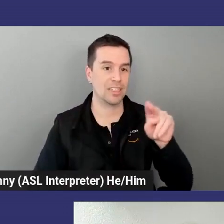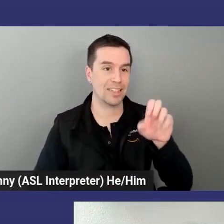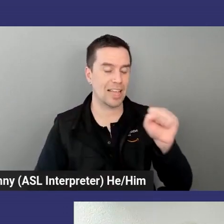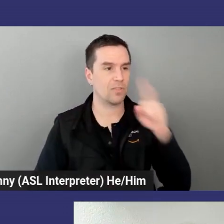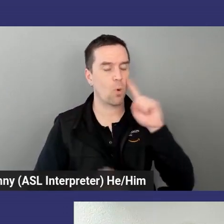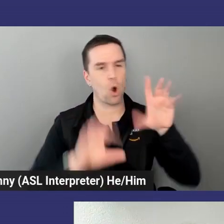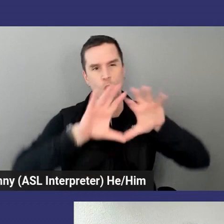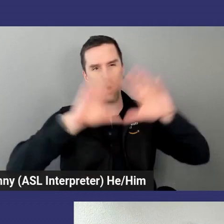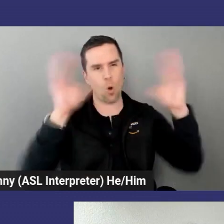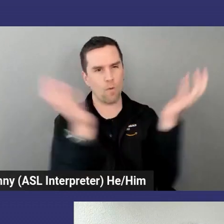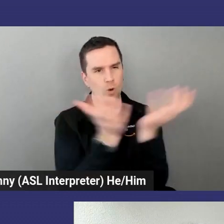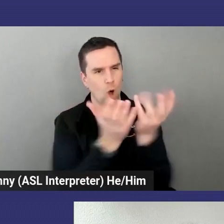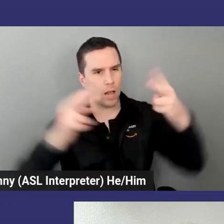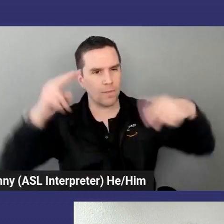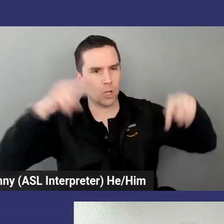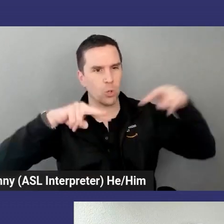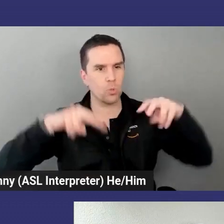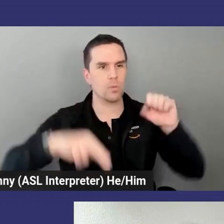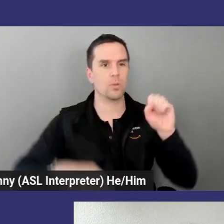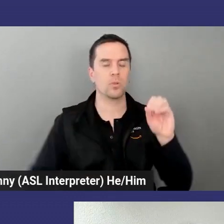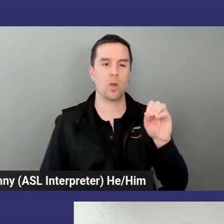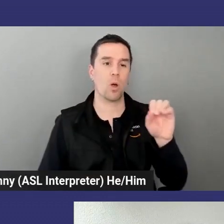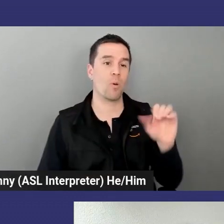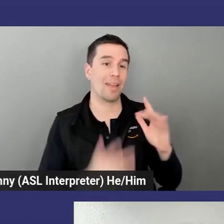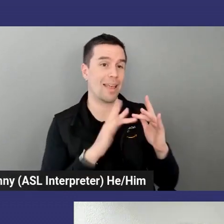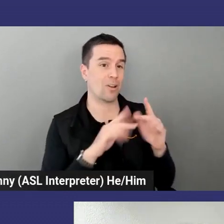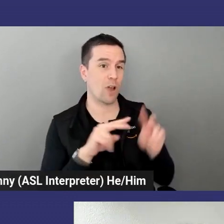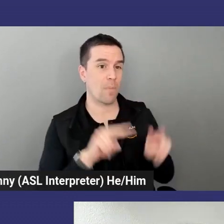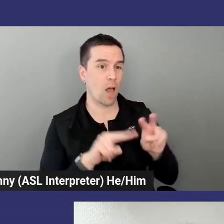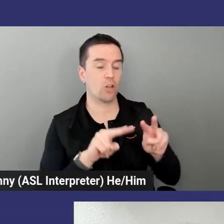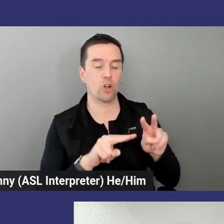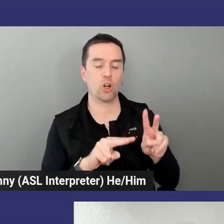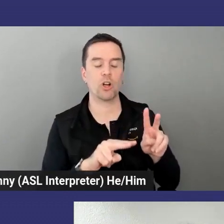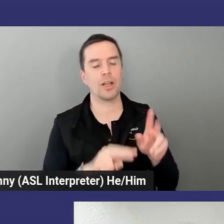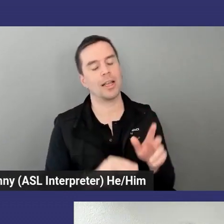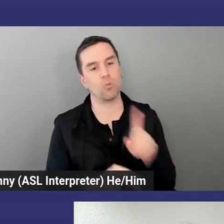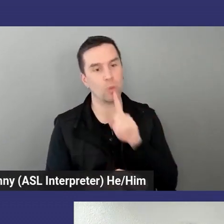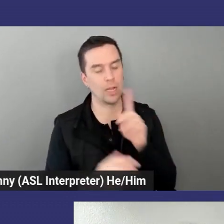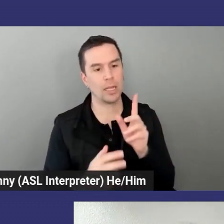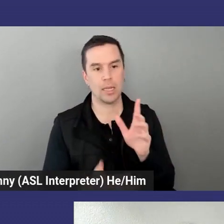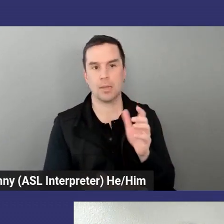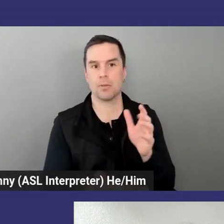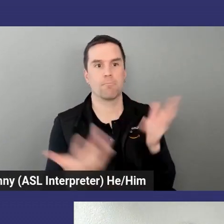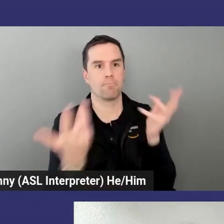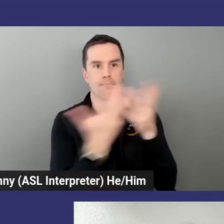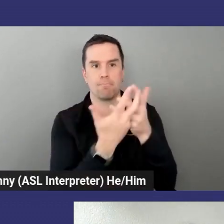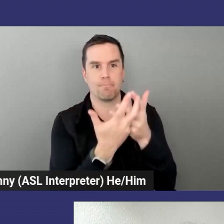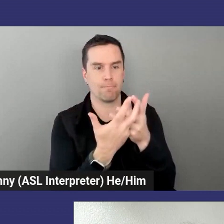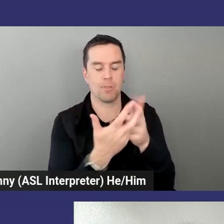So I really think Internet Monitors is a compelling addition to the whole family of products.